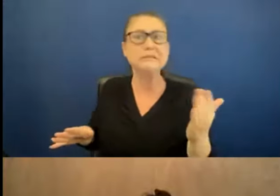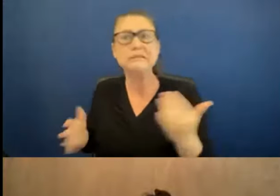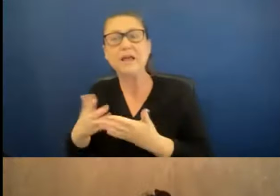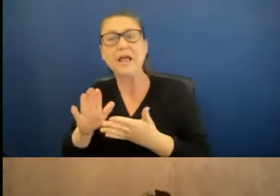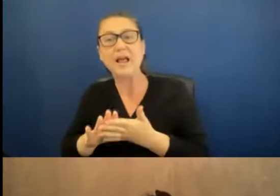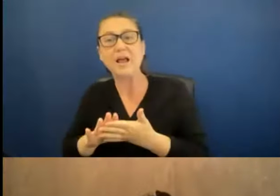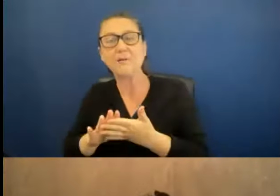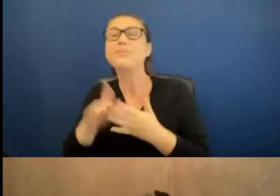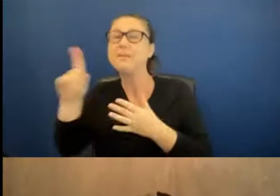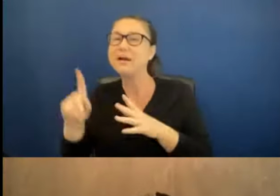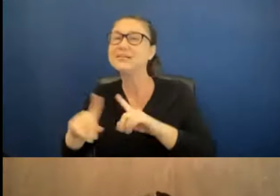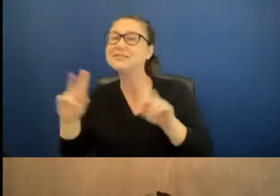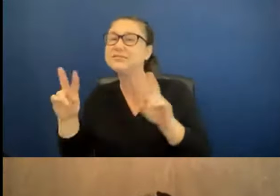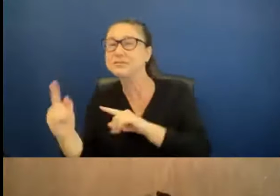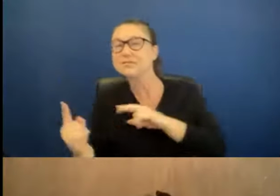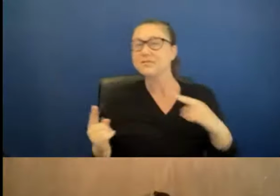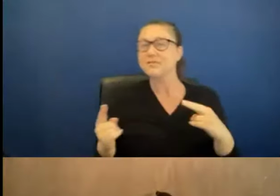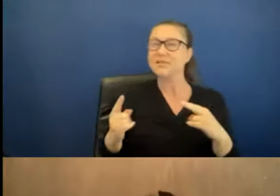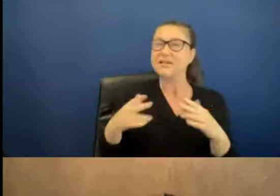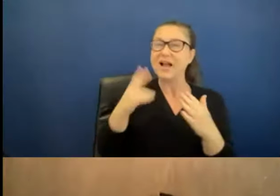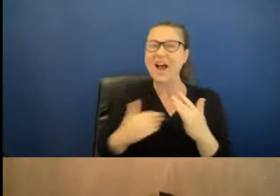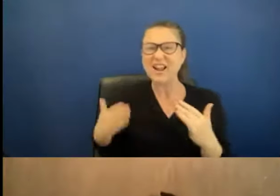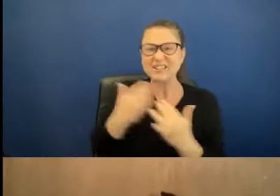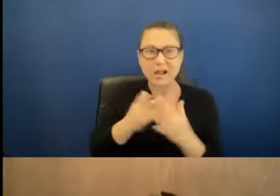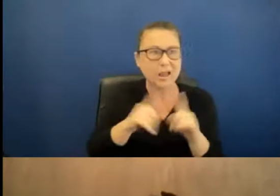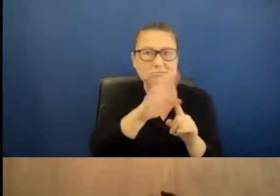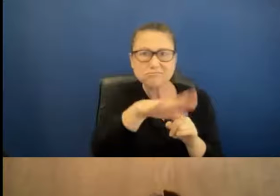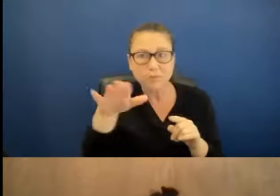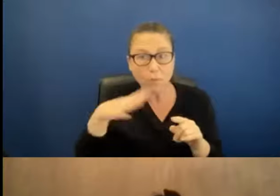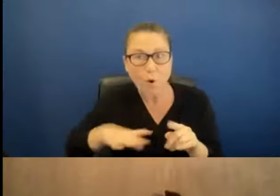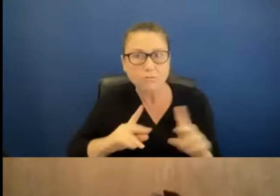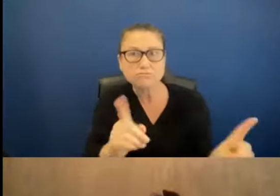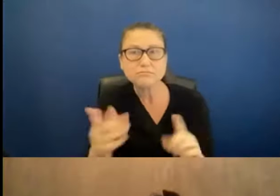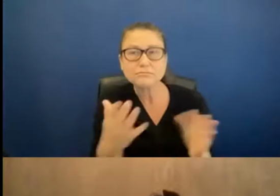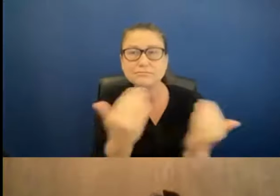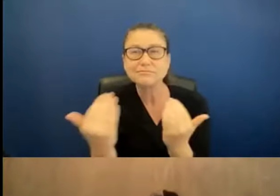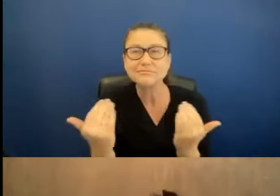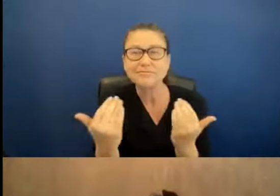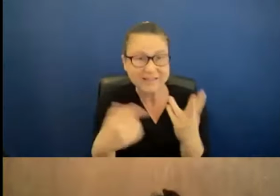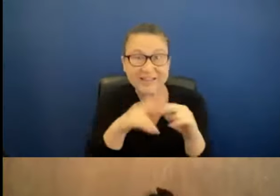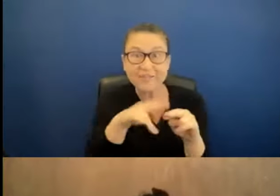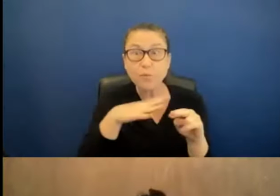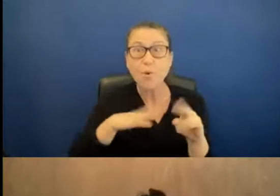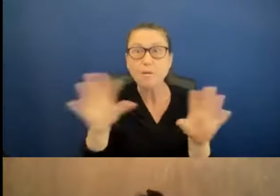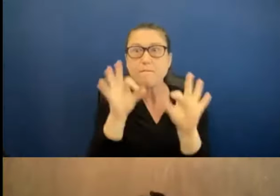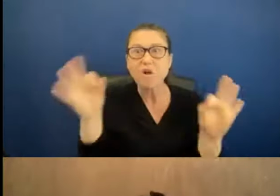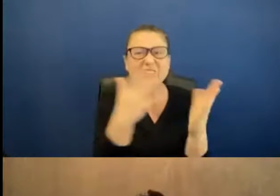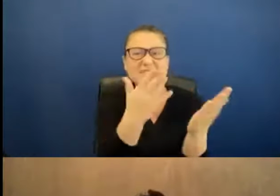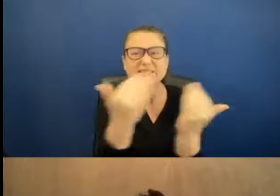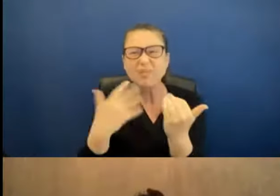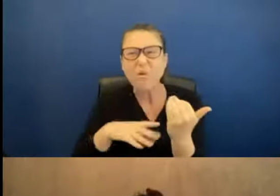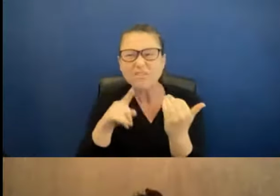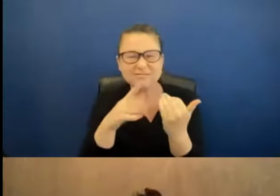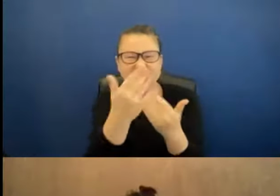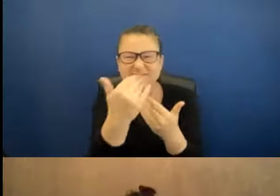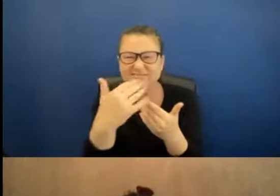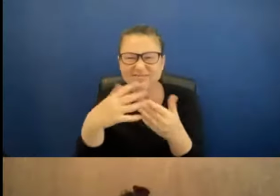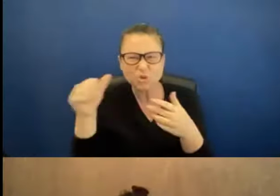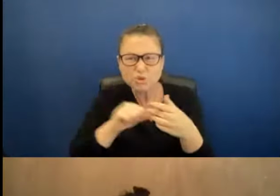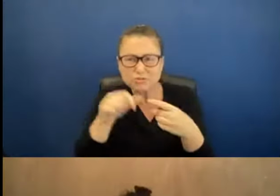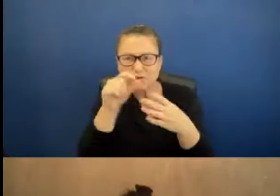approaching it from another angle of going, Hey, do you want a party? What would the party look like? What thing? What are the ingredients that would